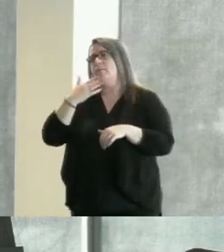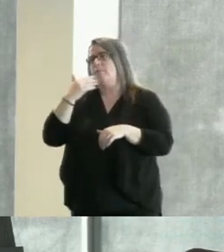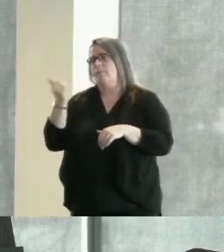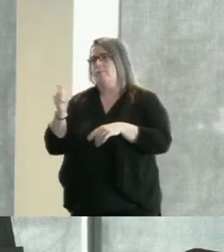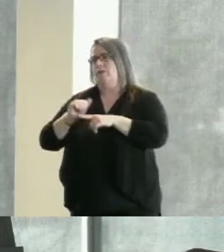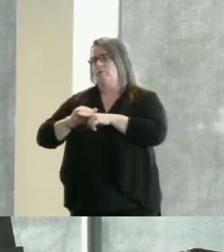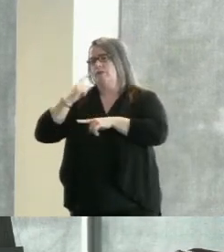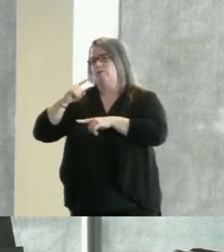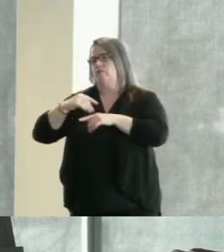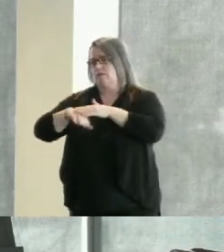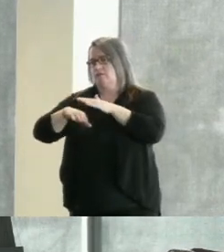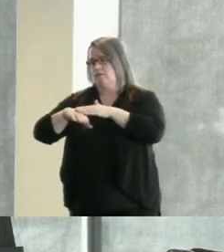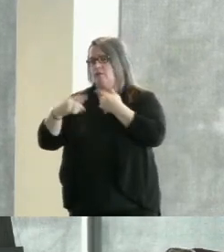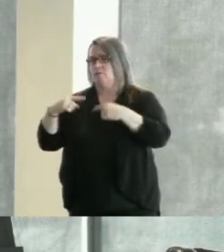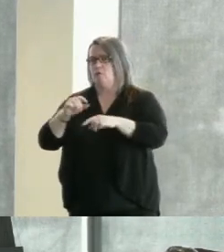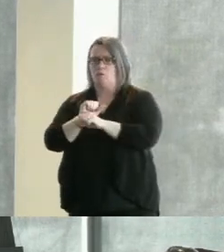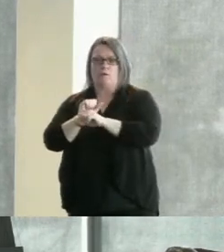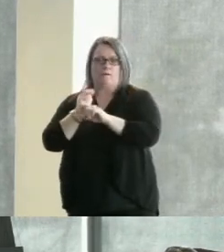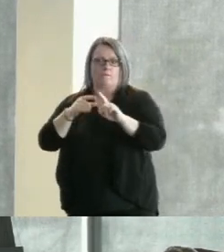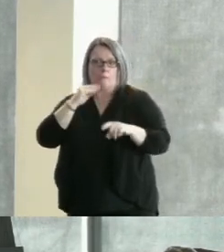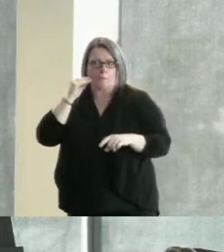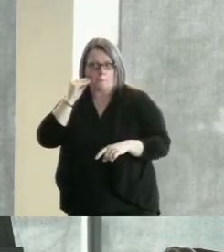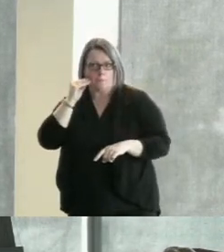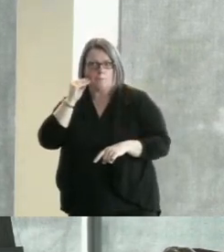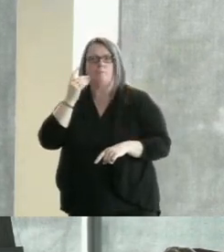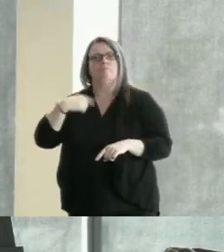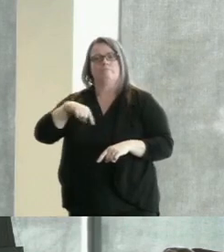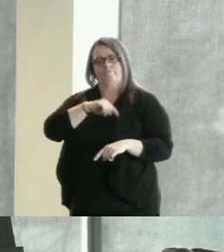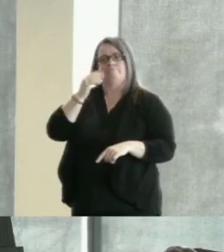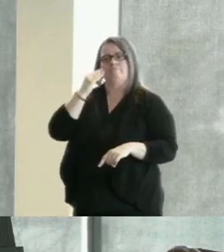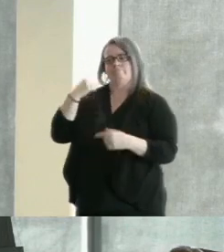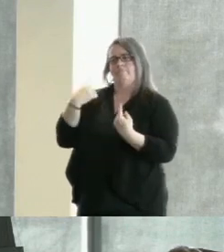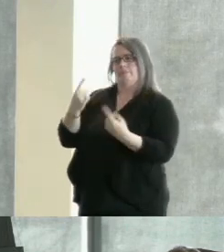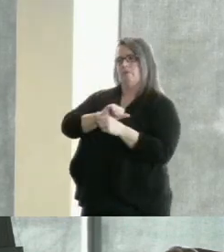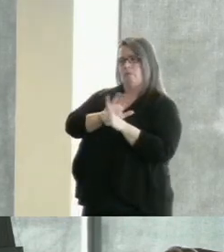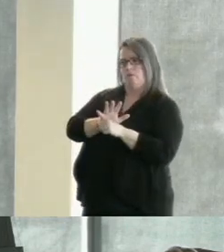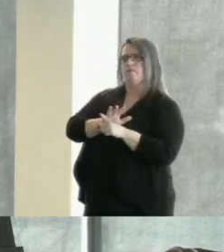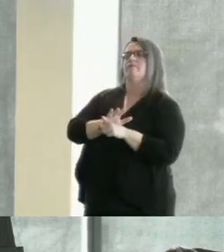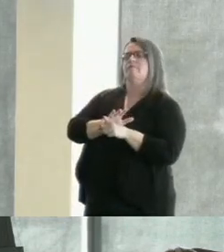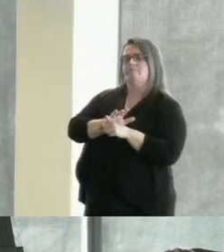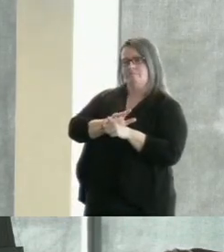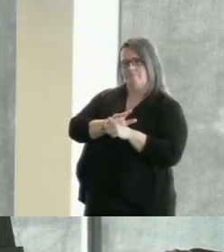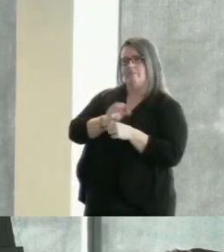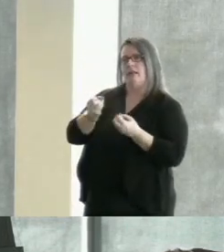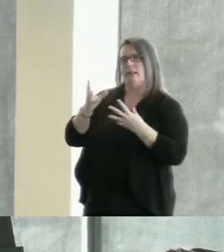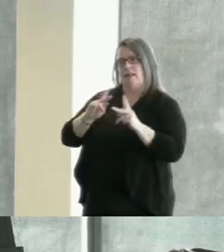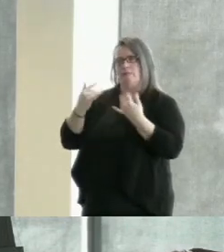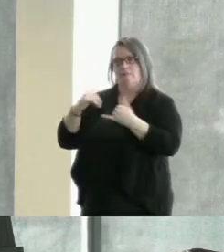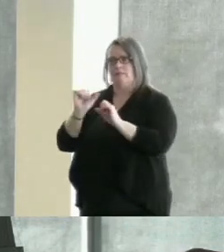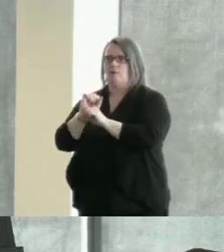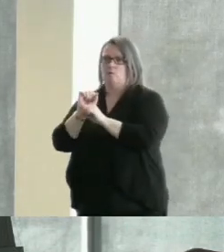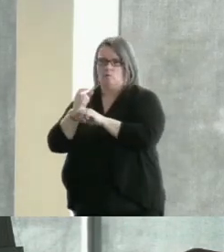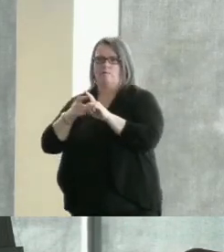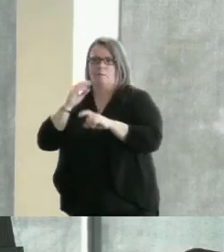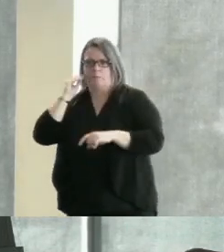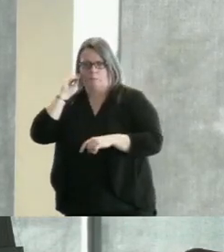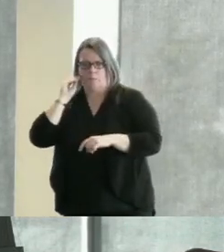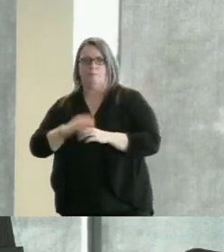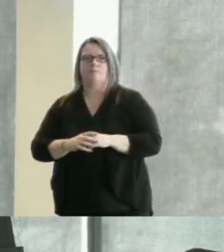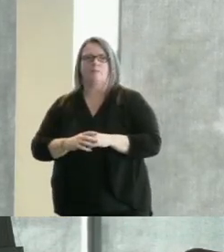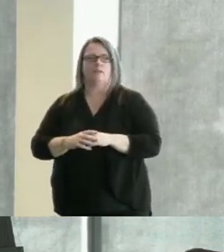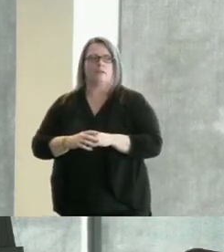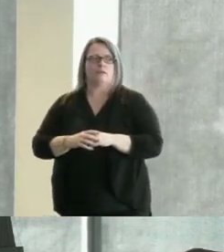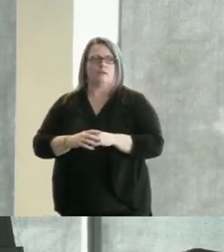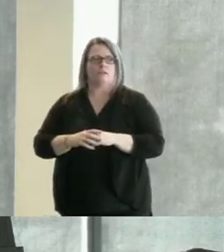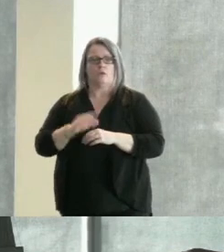for accessibility when working from home, because we know since the pandemic, a lot of people are working from home. There's a gender